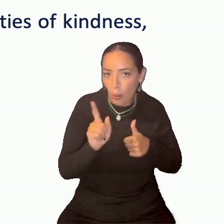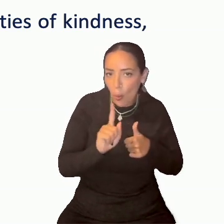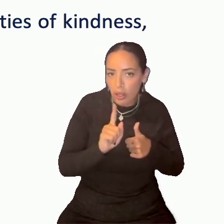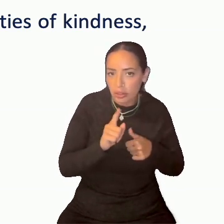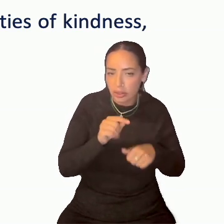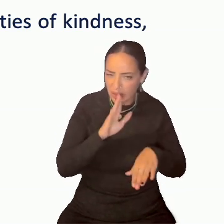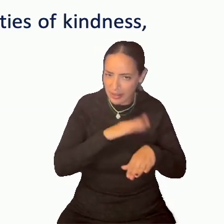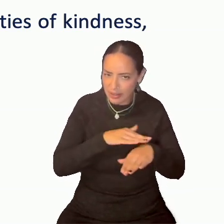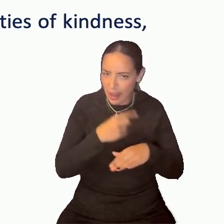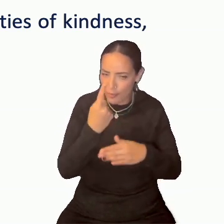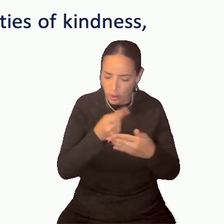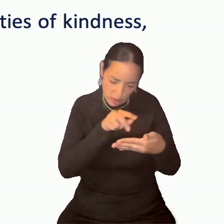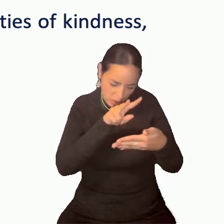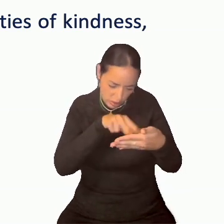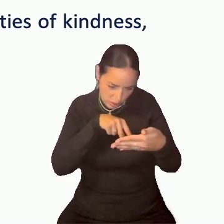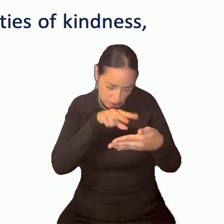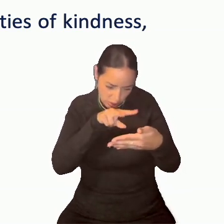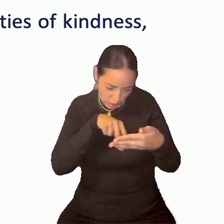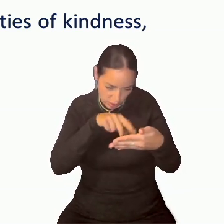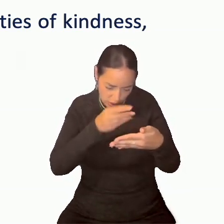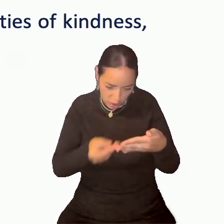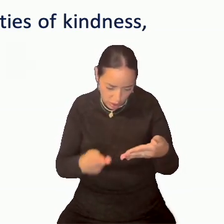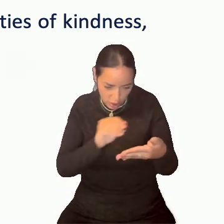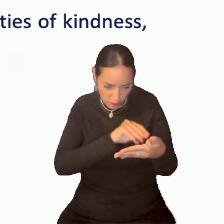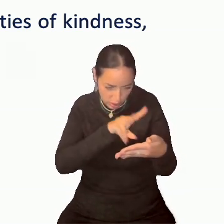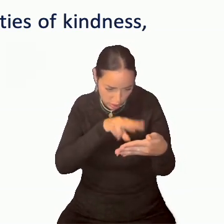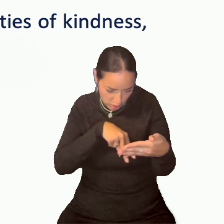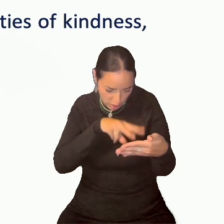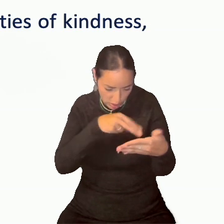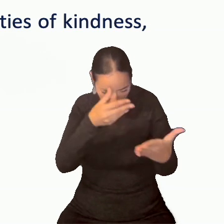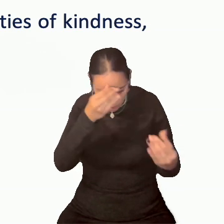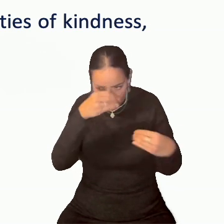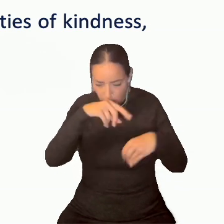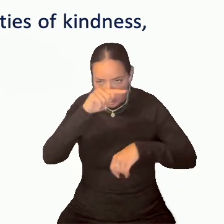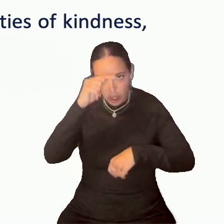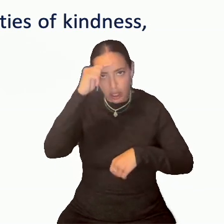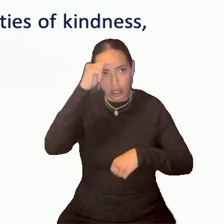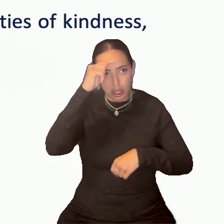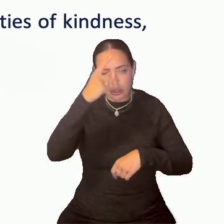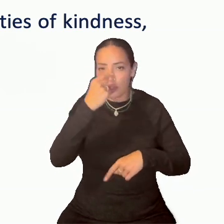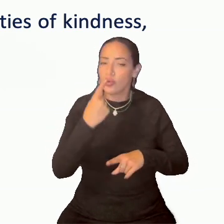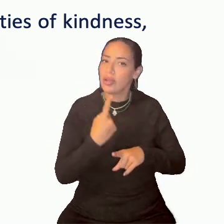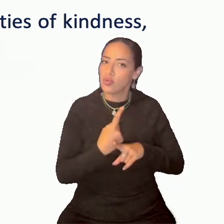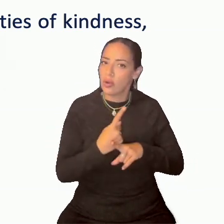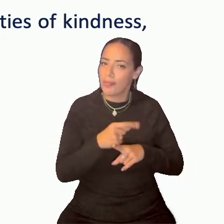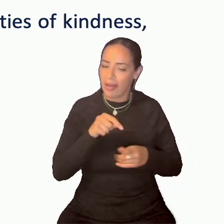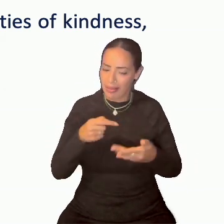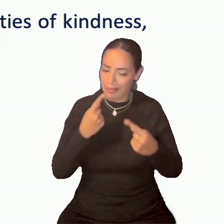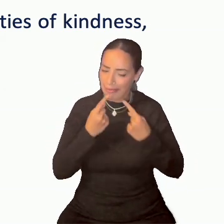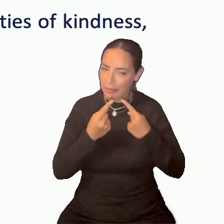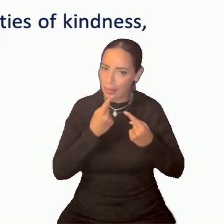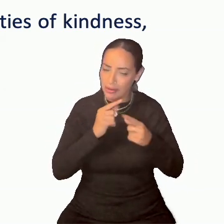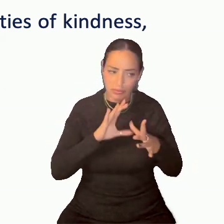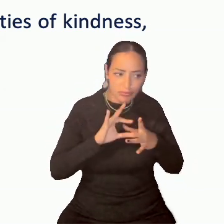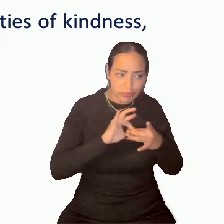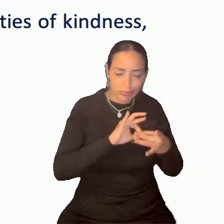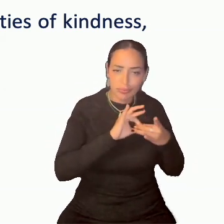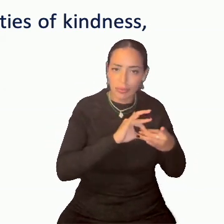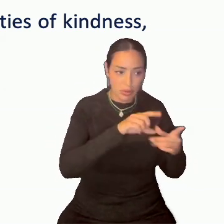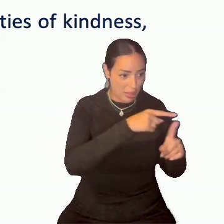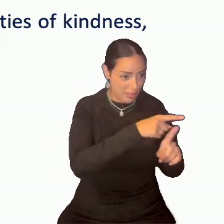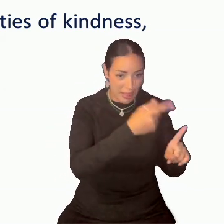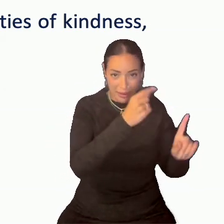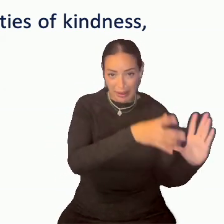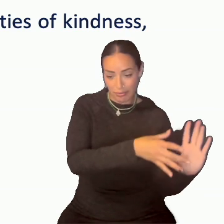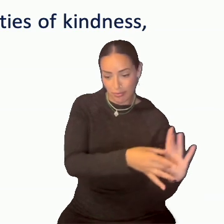taking the time to familiarise yourself with what's in that file so that you can refer to it and to support the family to then engage with those services